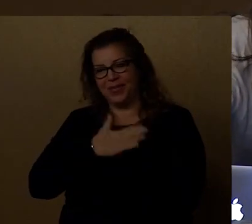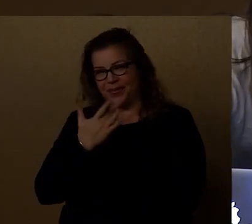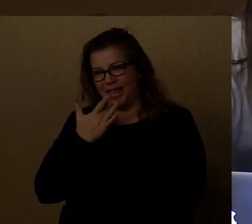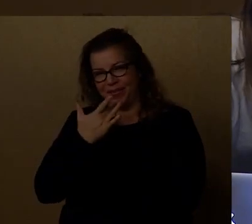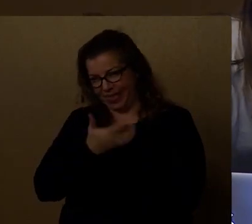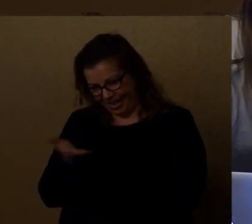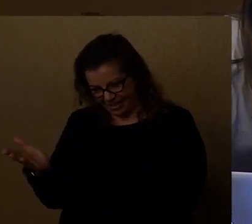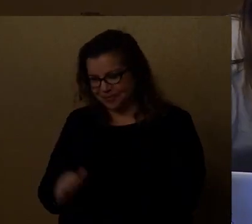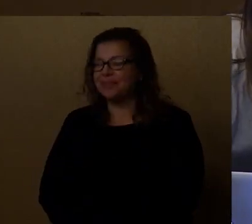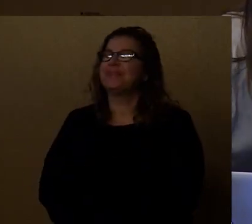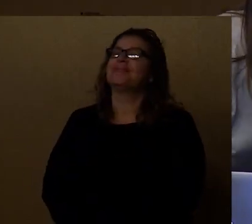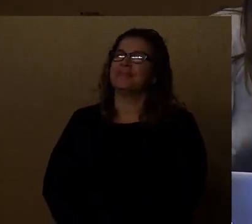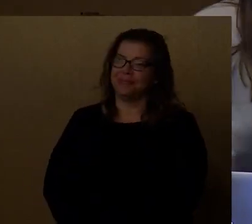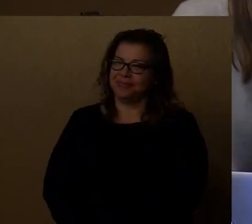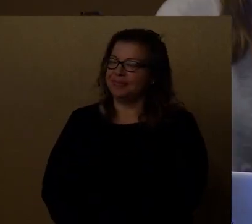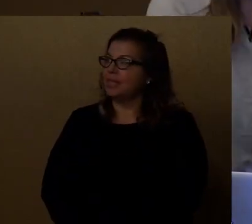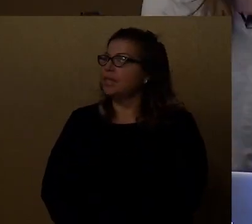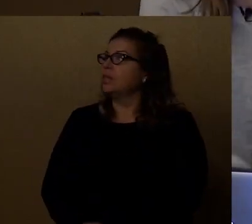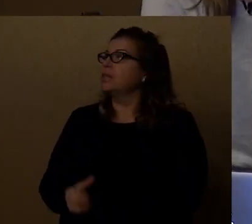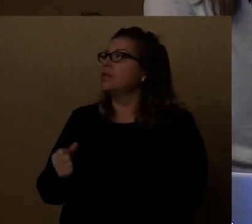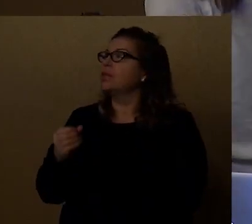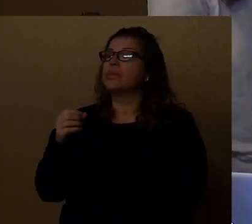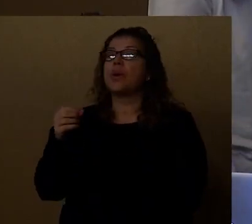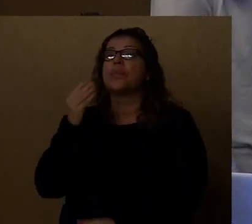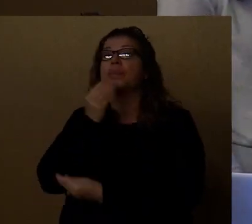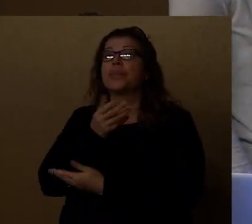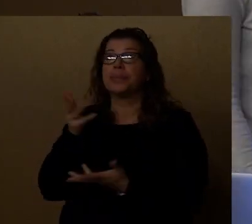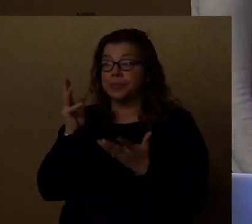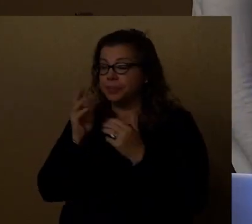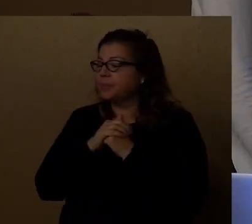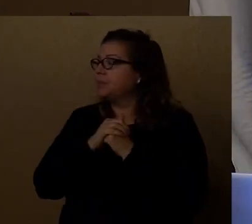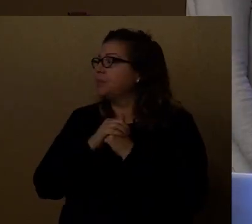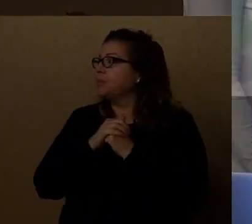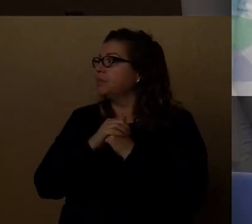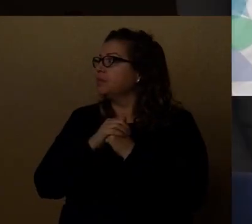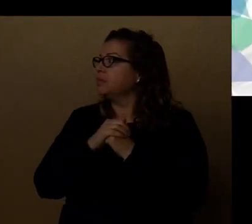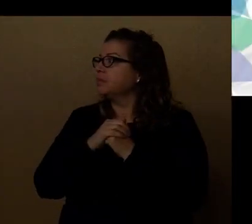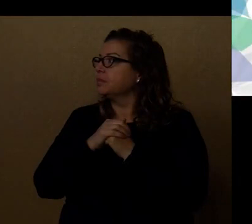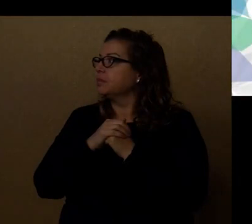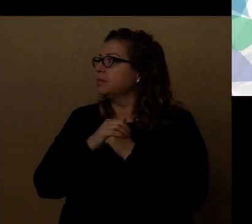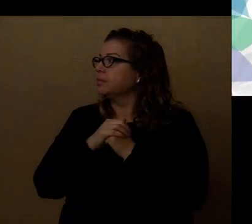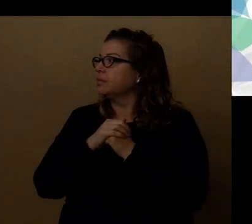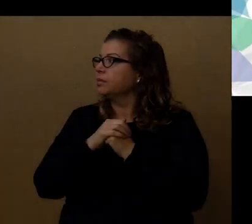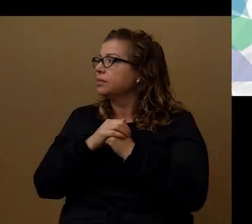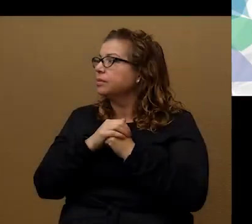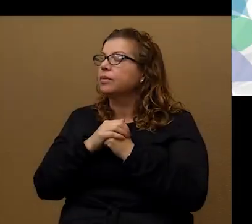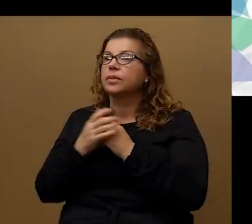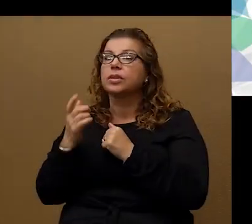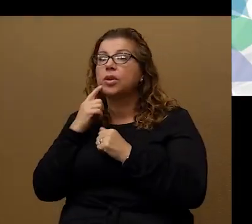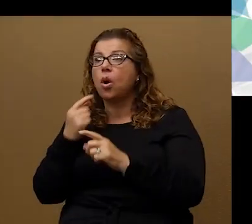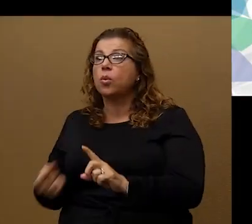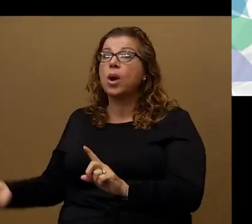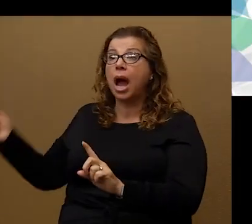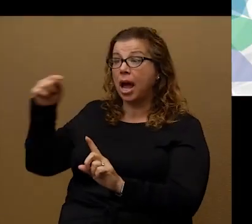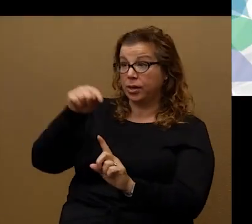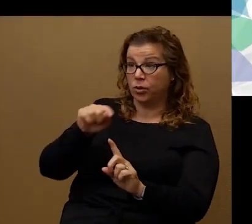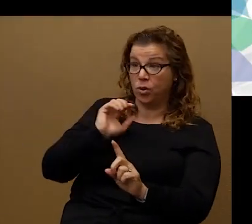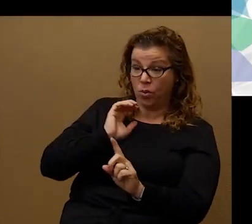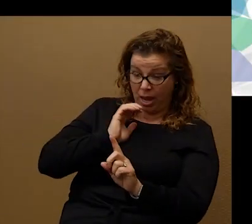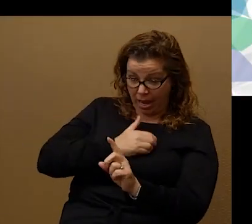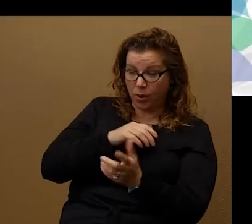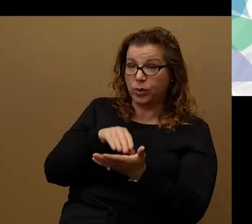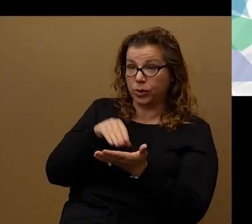Okay, so what you need to know, kind of going back to our students